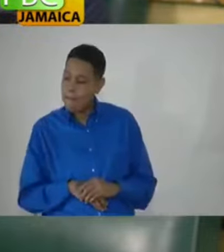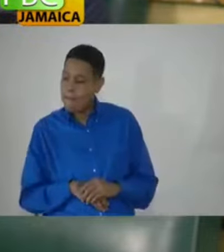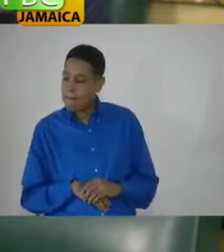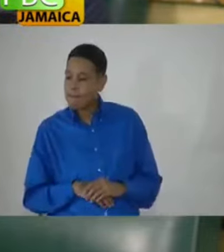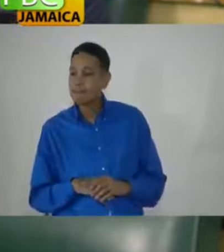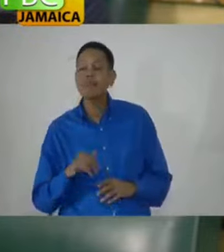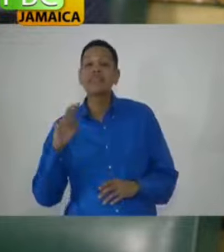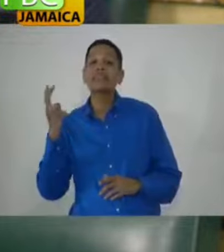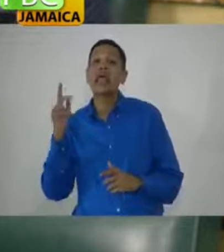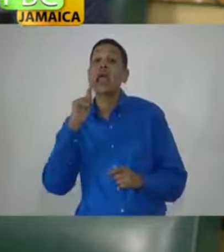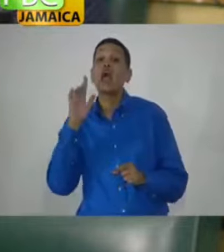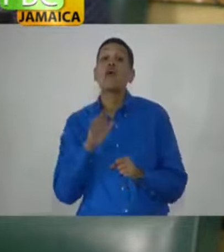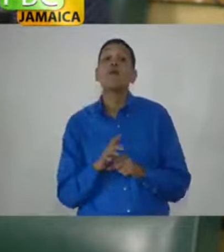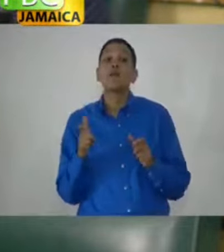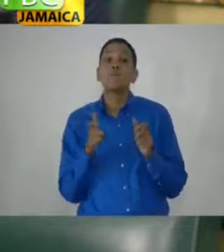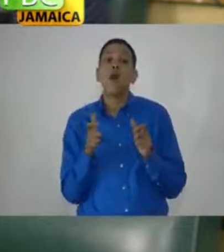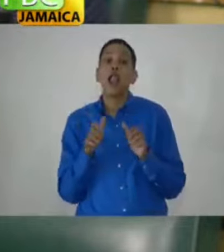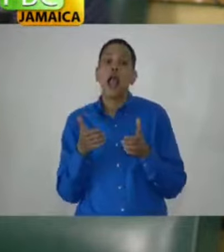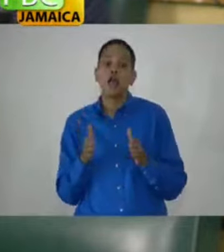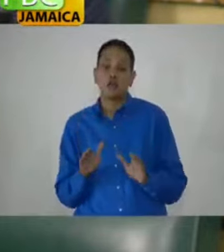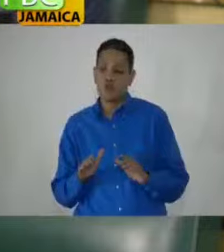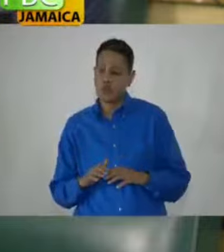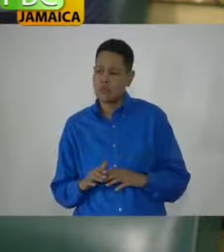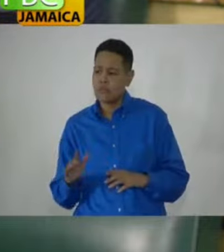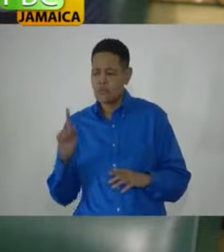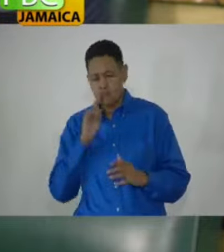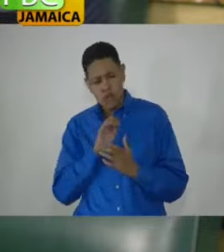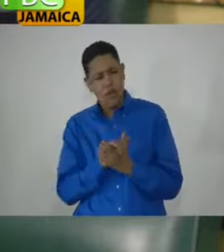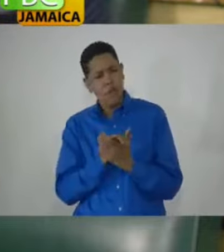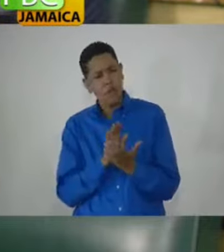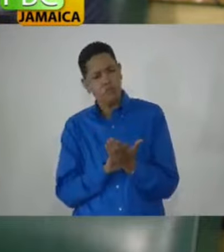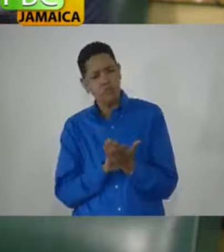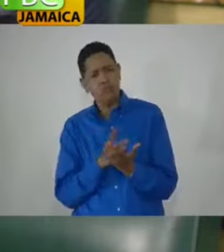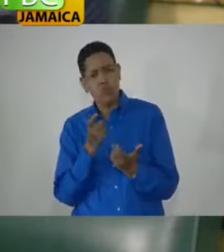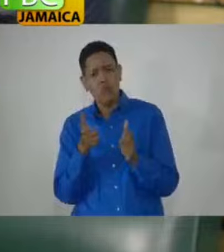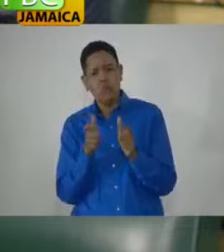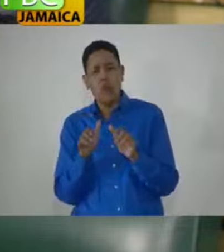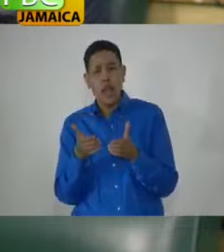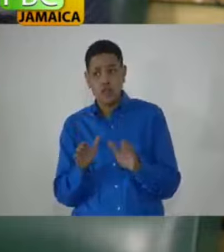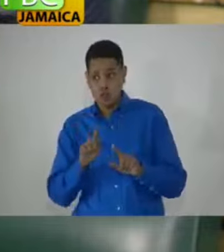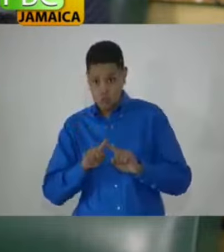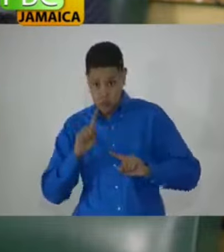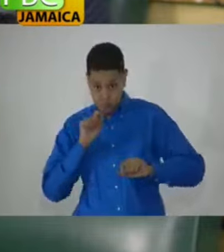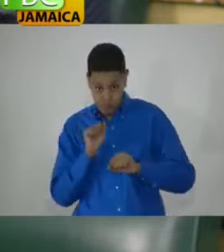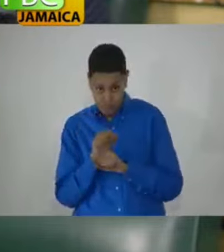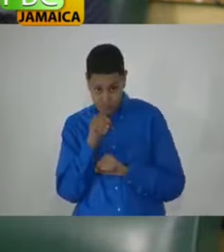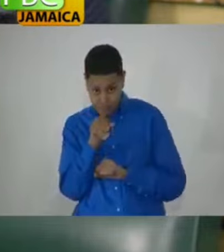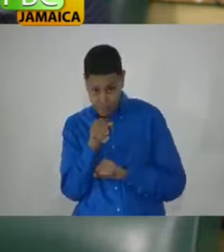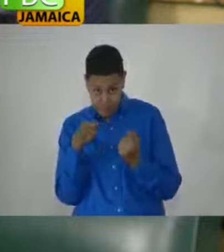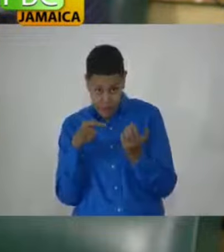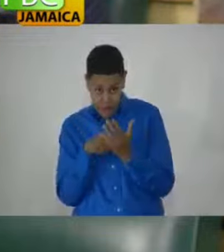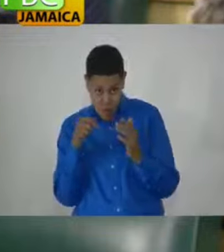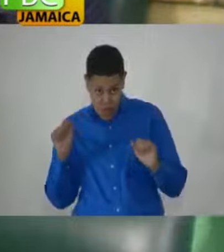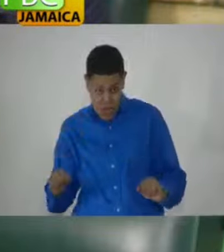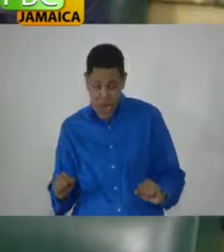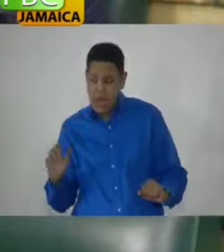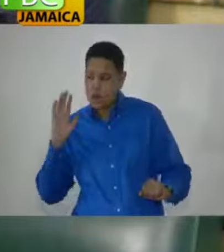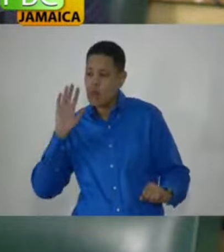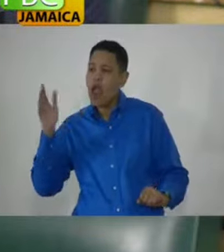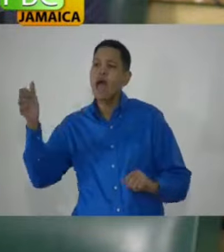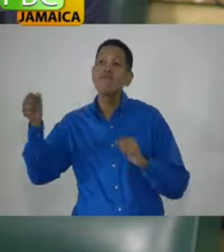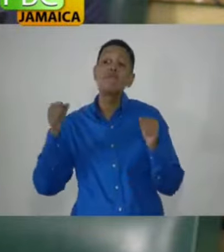Promise number two, smaller classes. Very commendable, Madam Speaker, but can it be financed? You'd have to